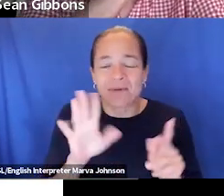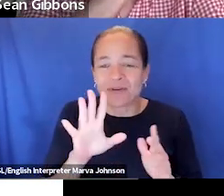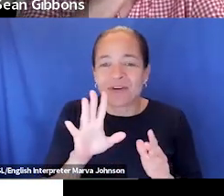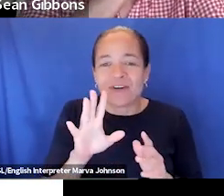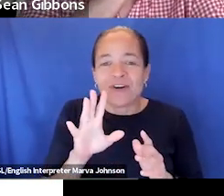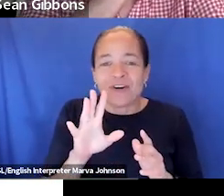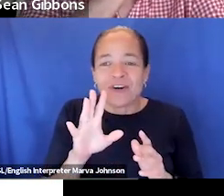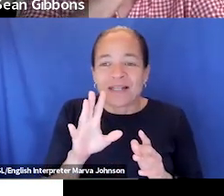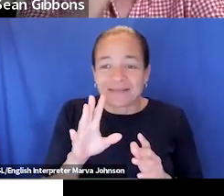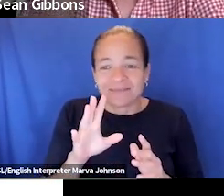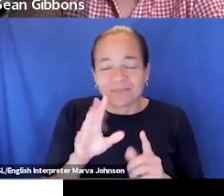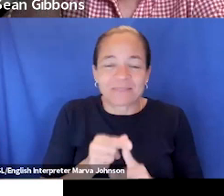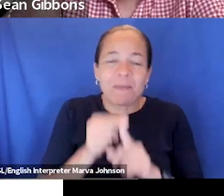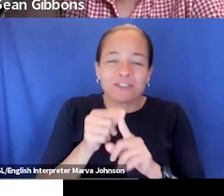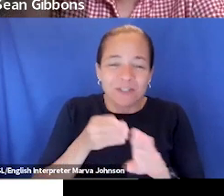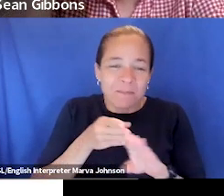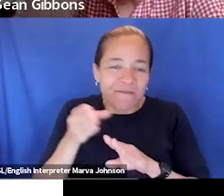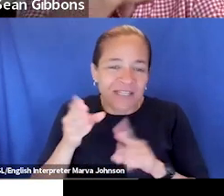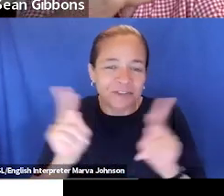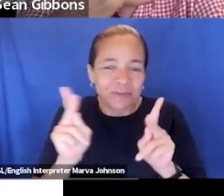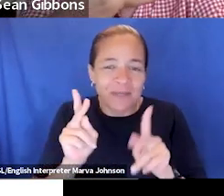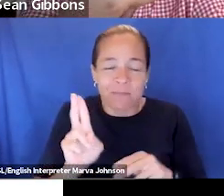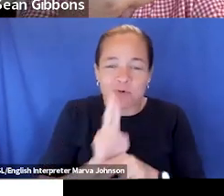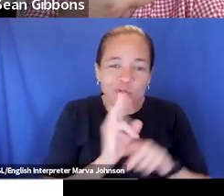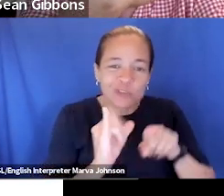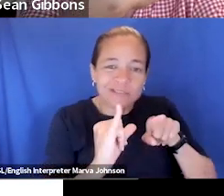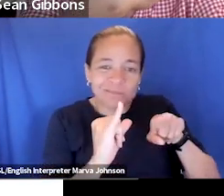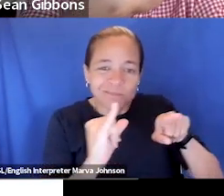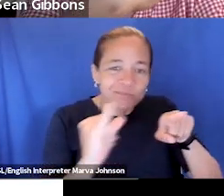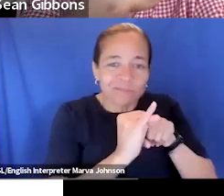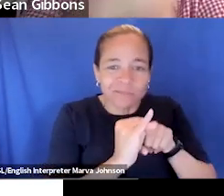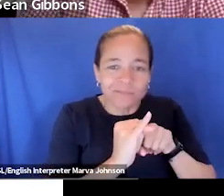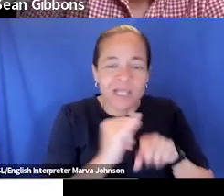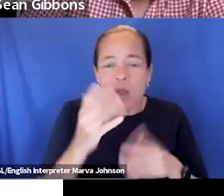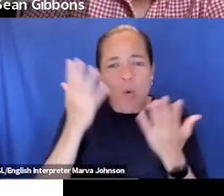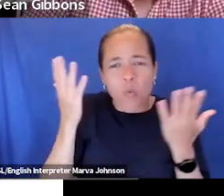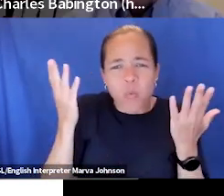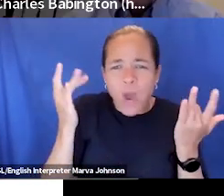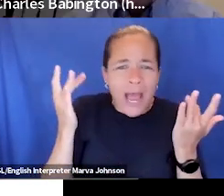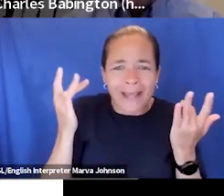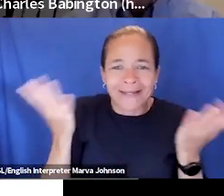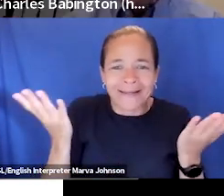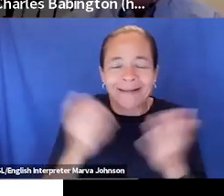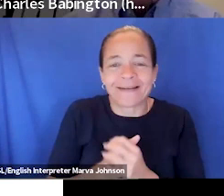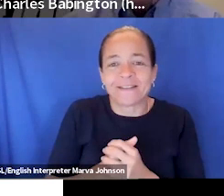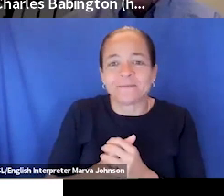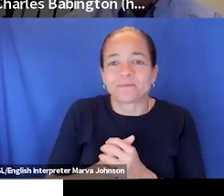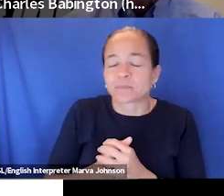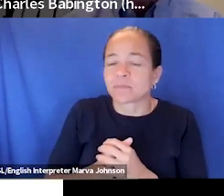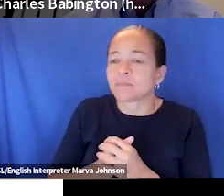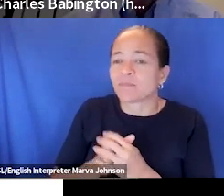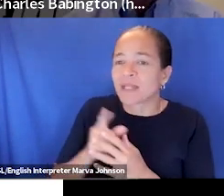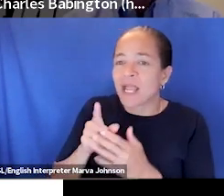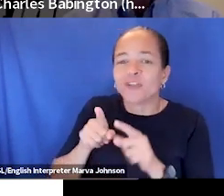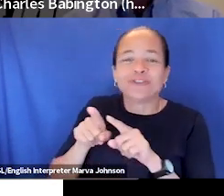$75 words? Like in your experience, you've seen a lot of these. Do you have any theory about what's going on there? I think part of it is in